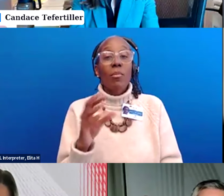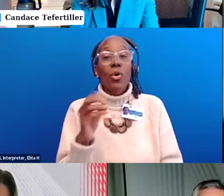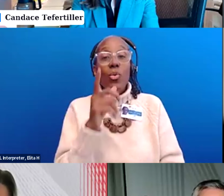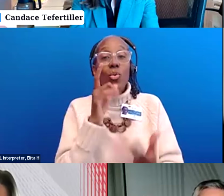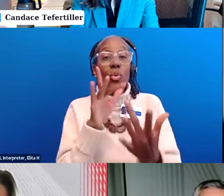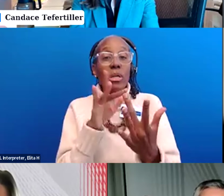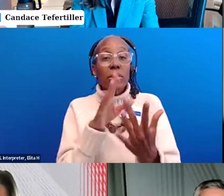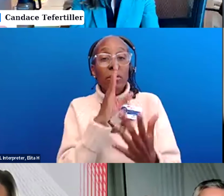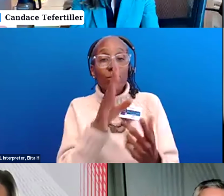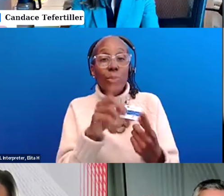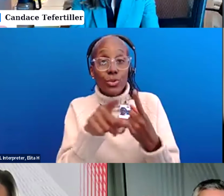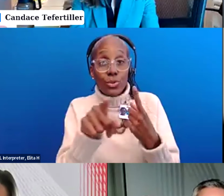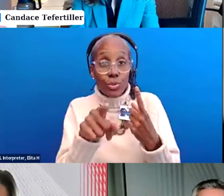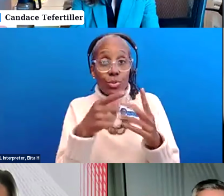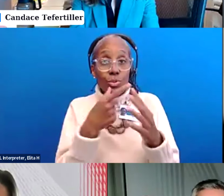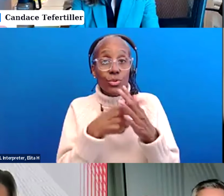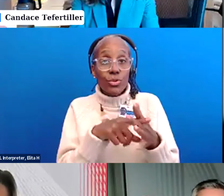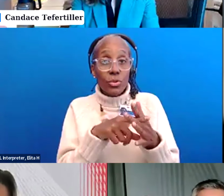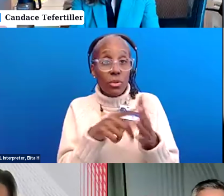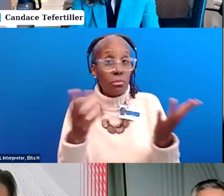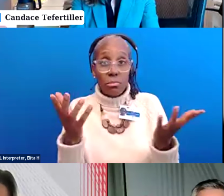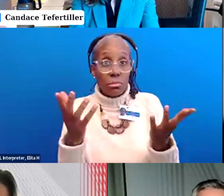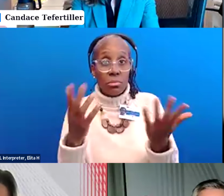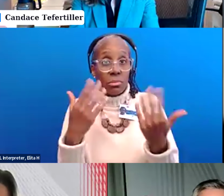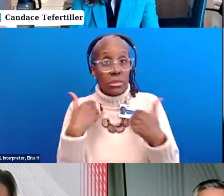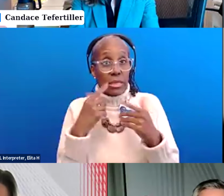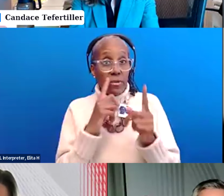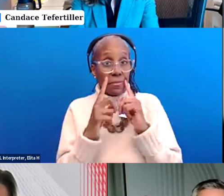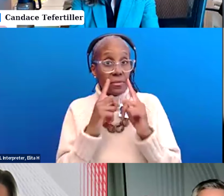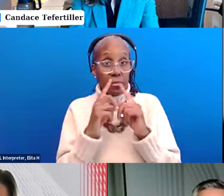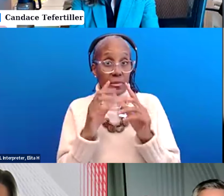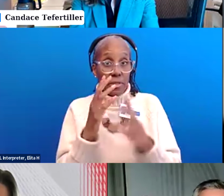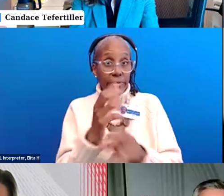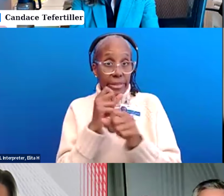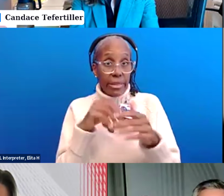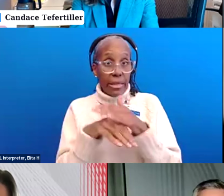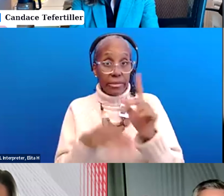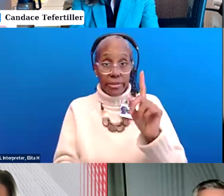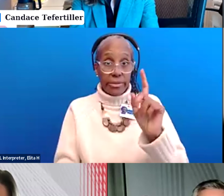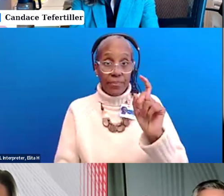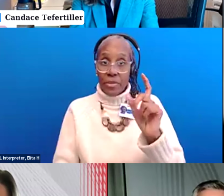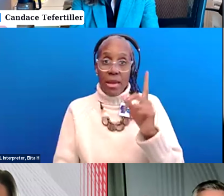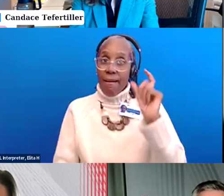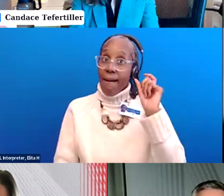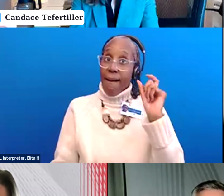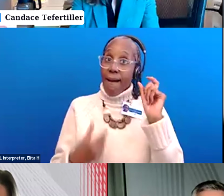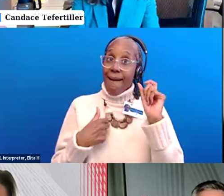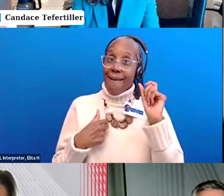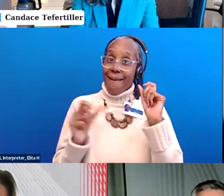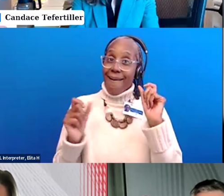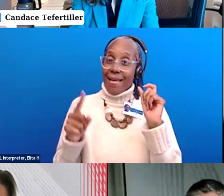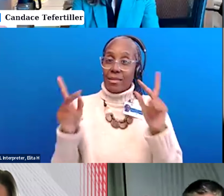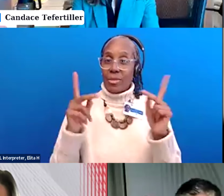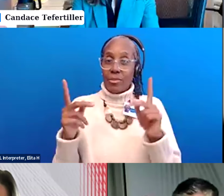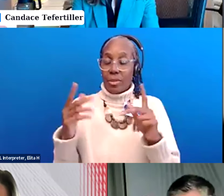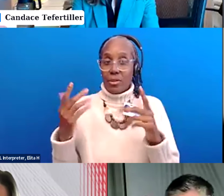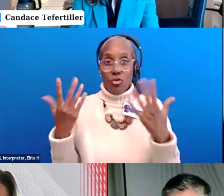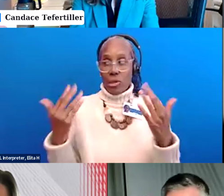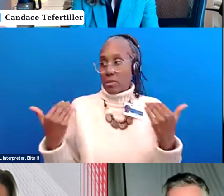reach directly out to you to start to have these conversations of getting access? And I ask because people are already